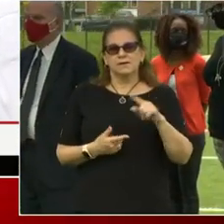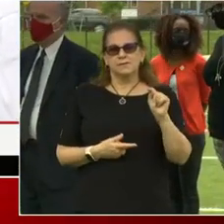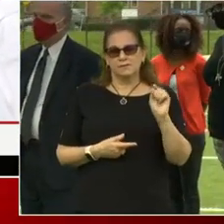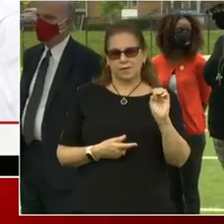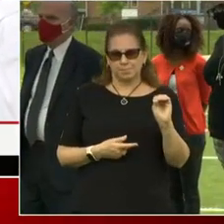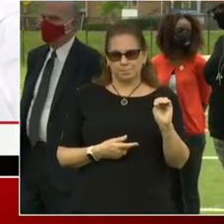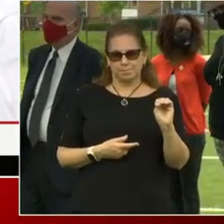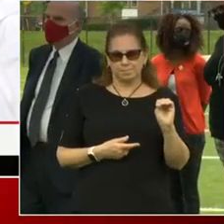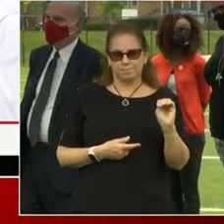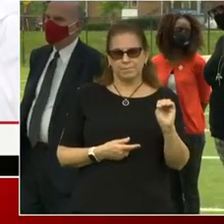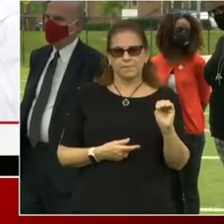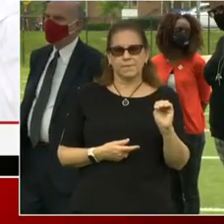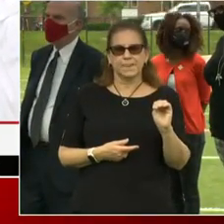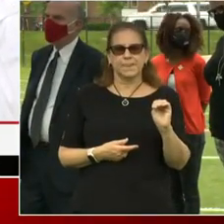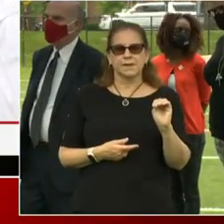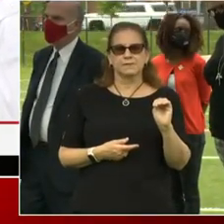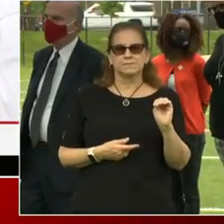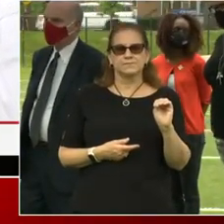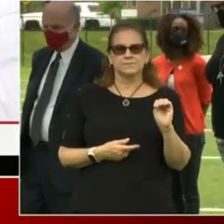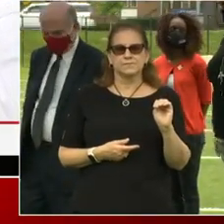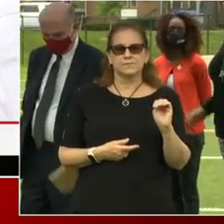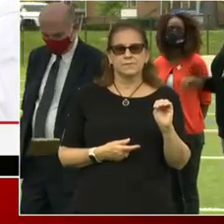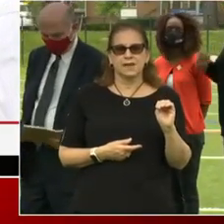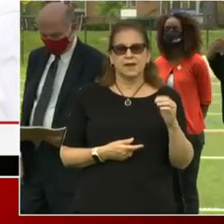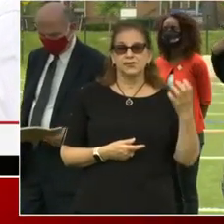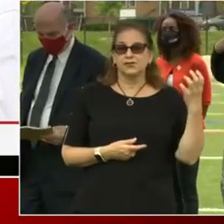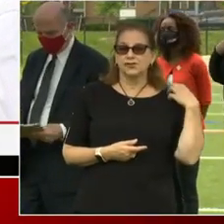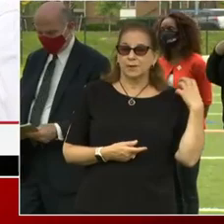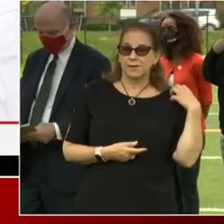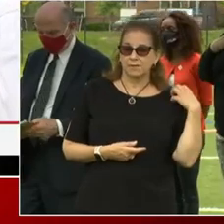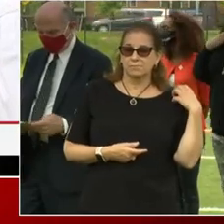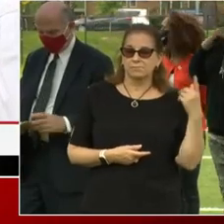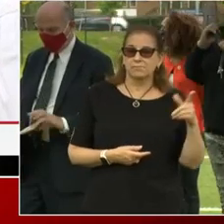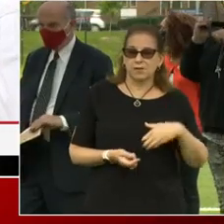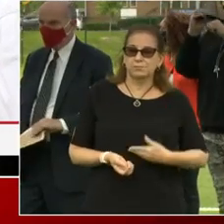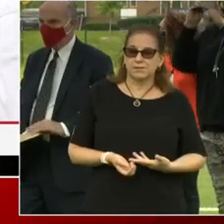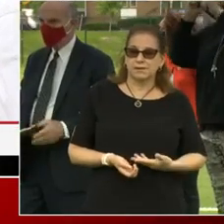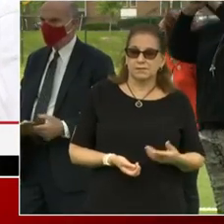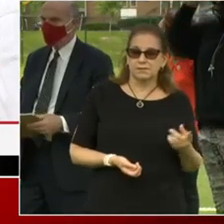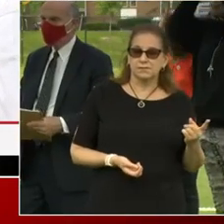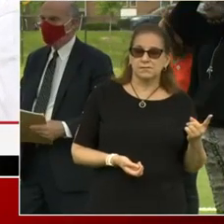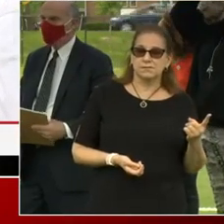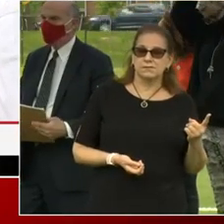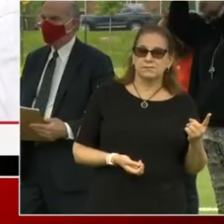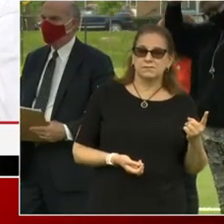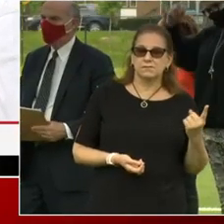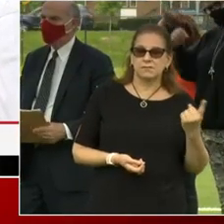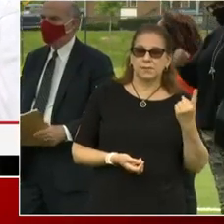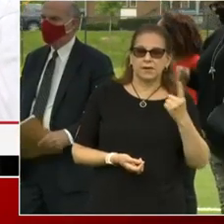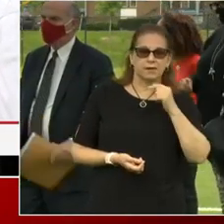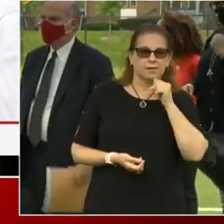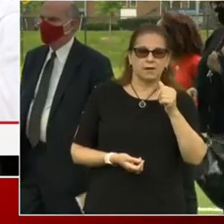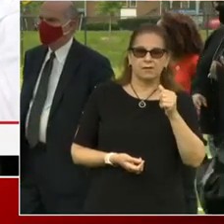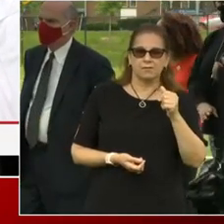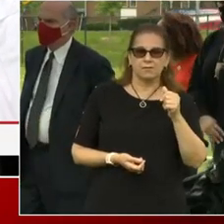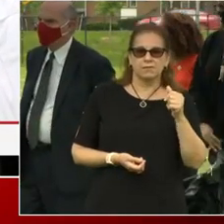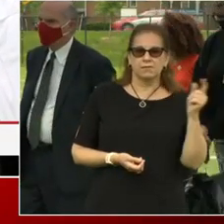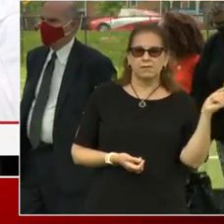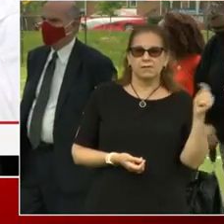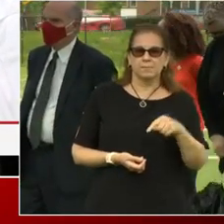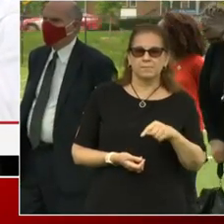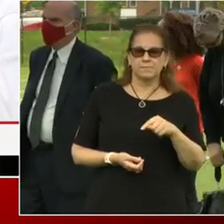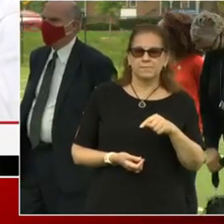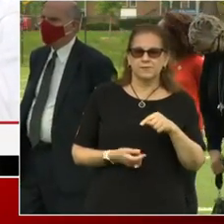director last week didn't appear at his hearing. You just said that there is an investigation going on. Is it